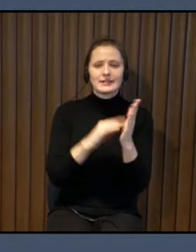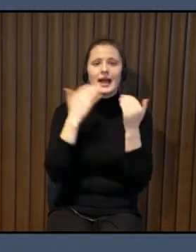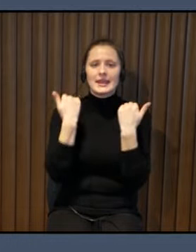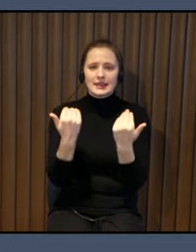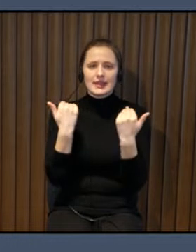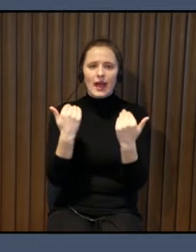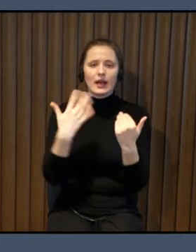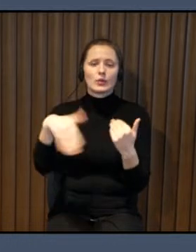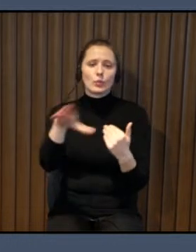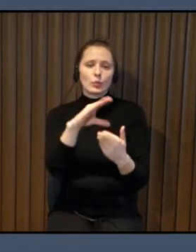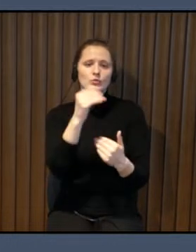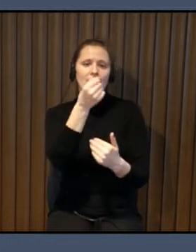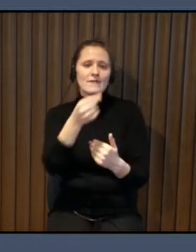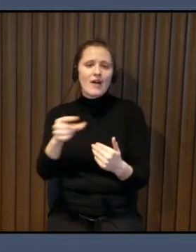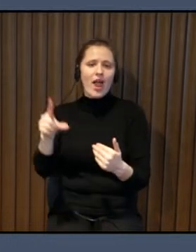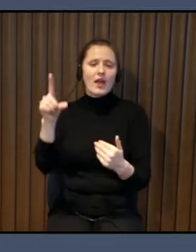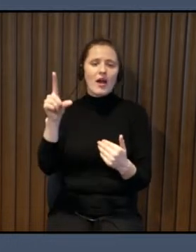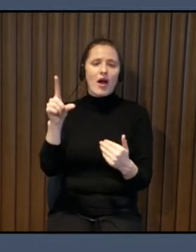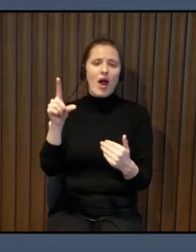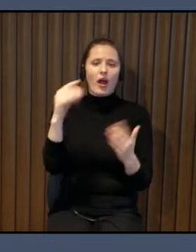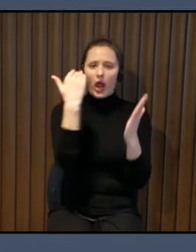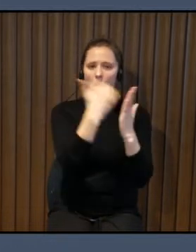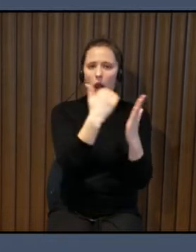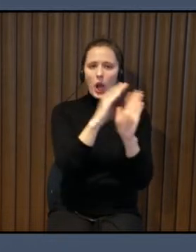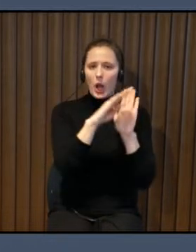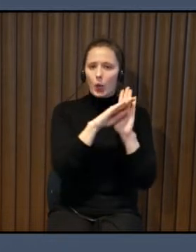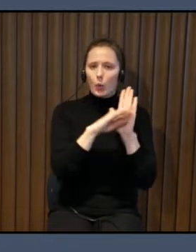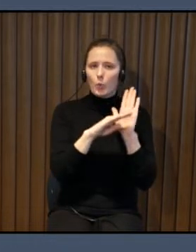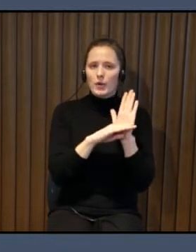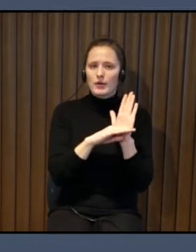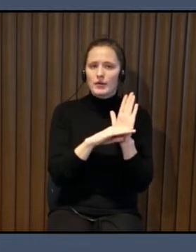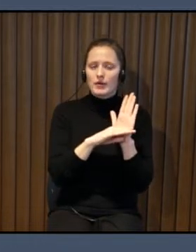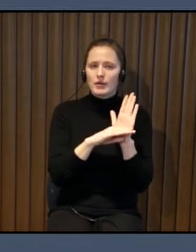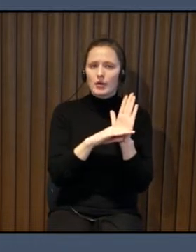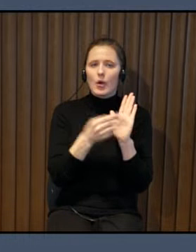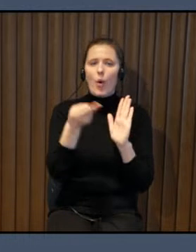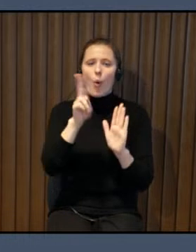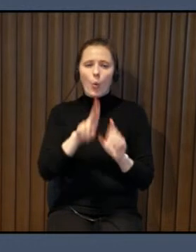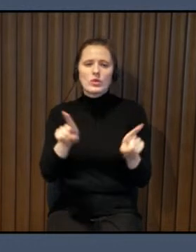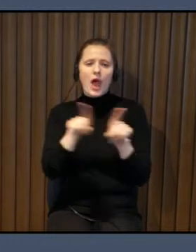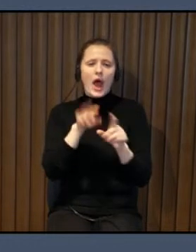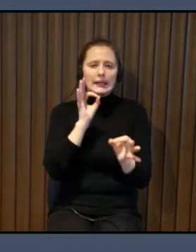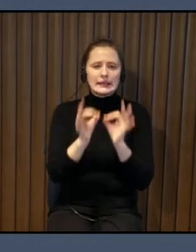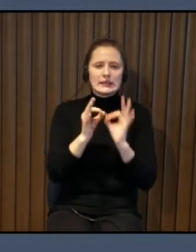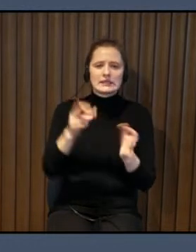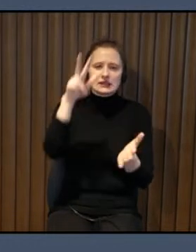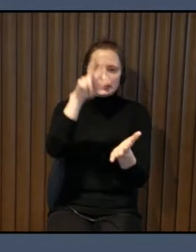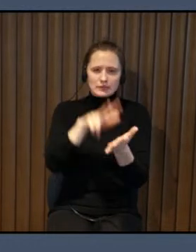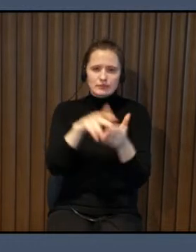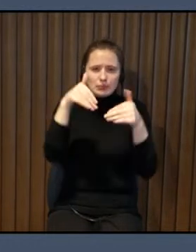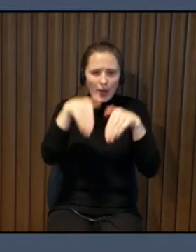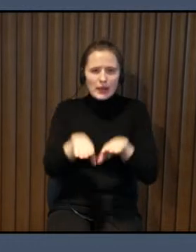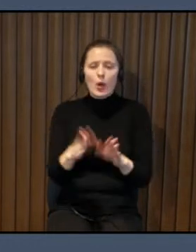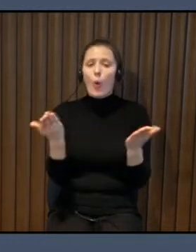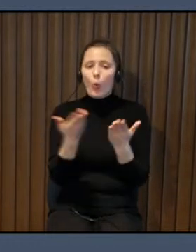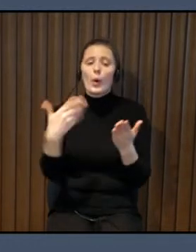to avoid this problem of not being written down, many general laws, as well as